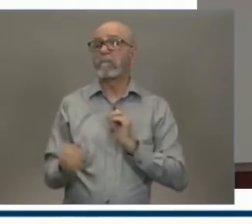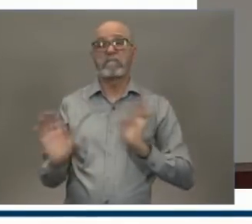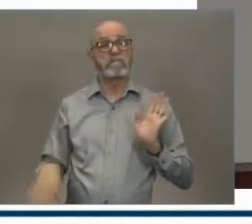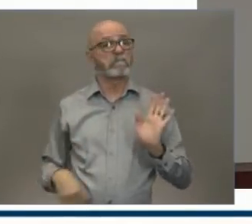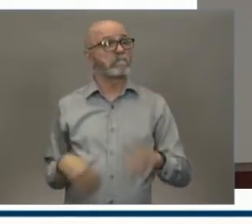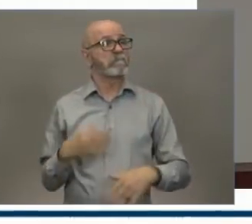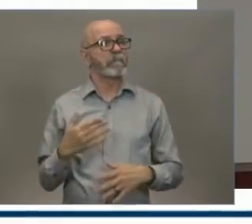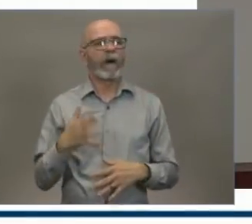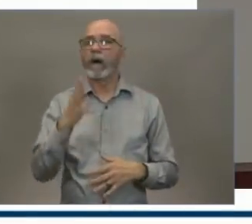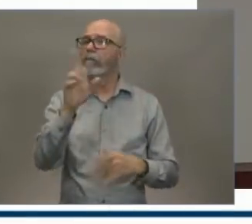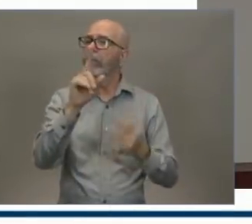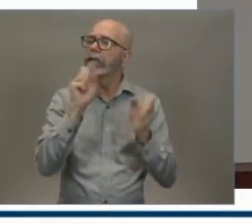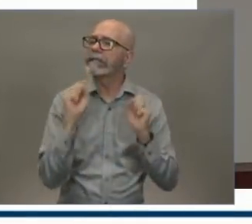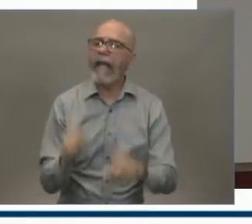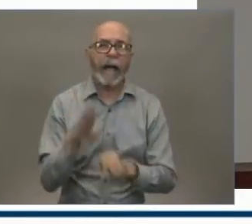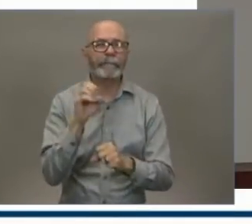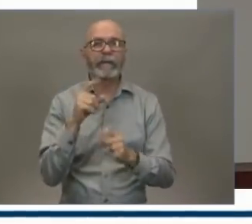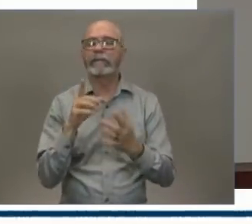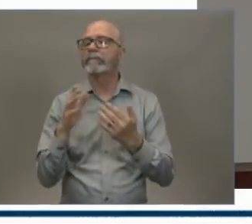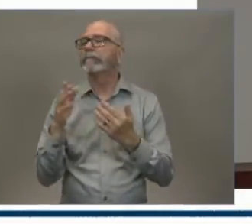that takes longer, day 10, 11, 12 even.